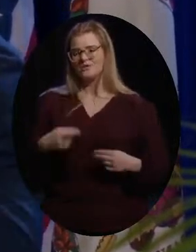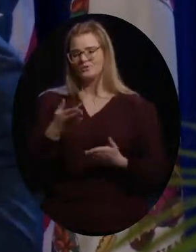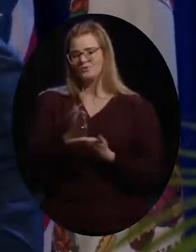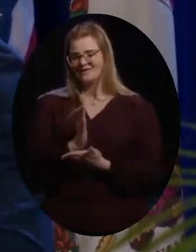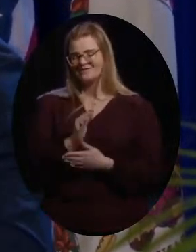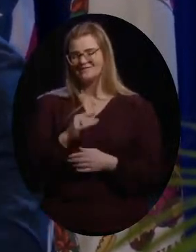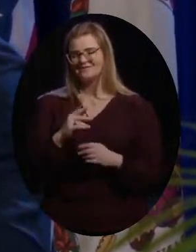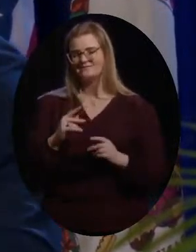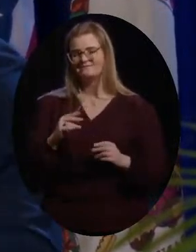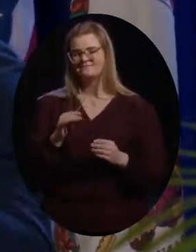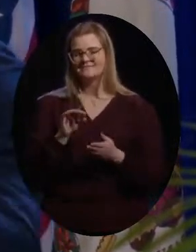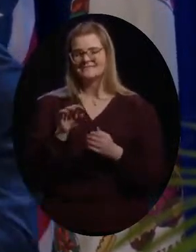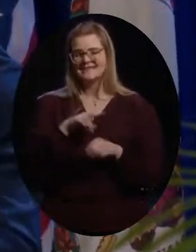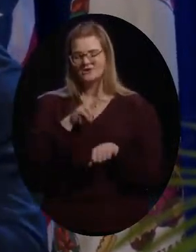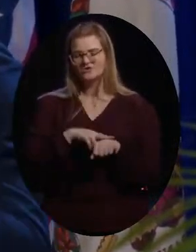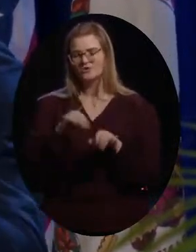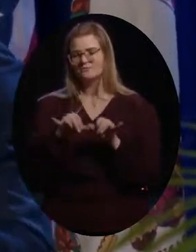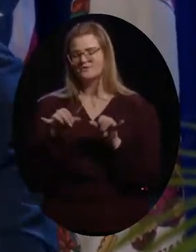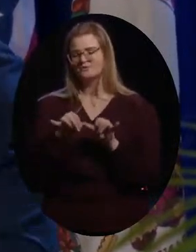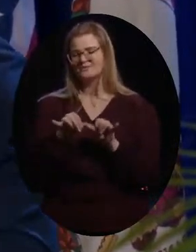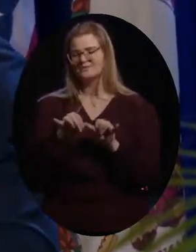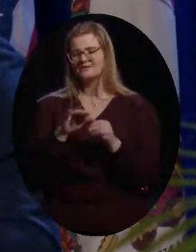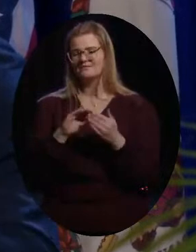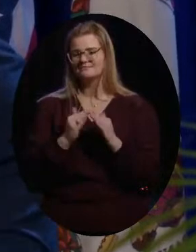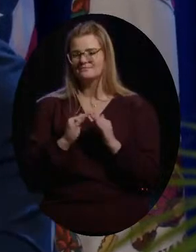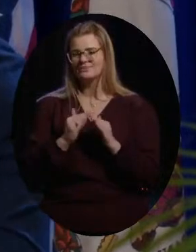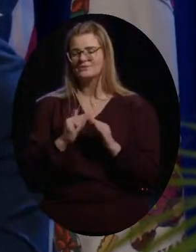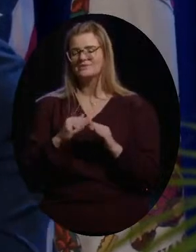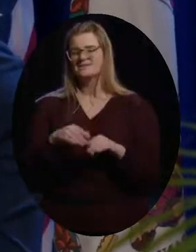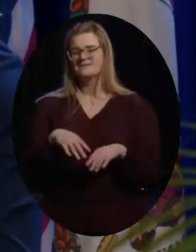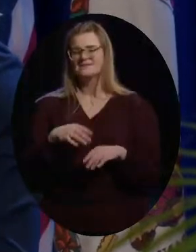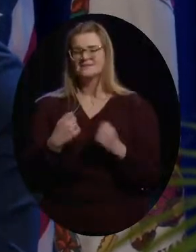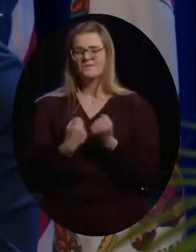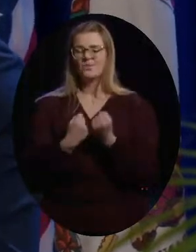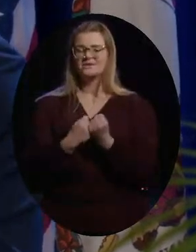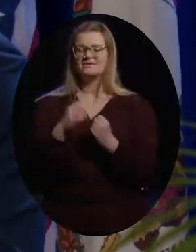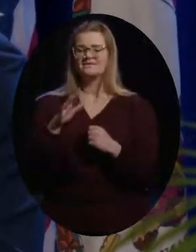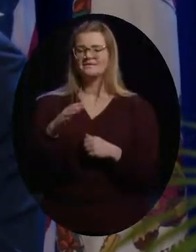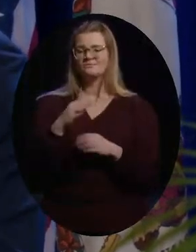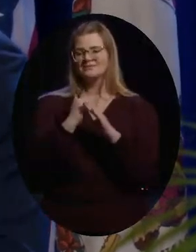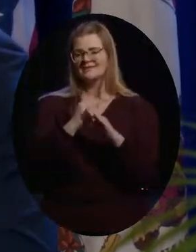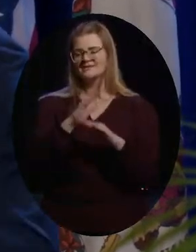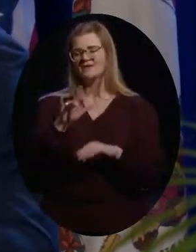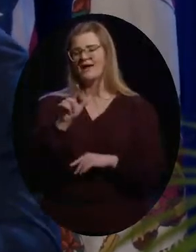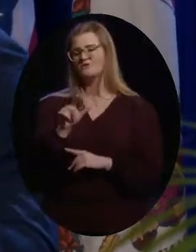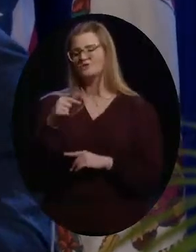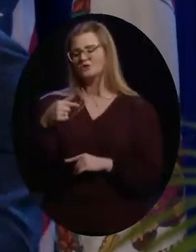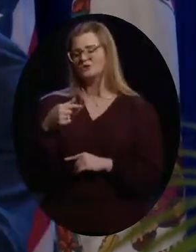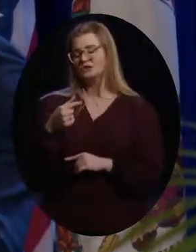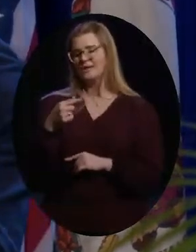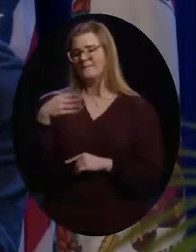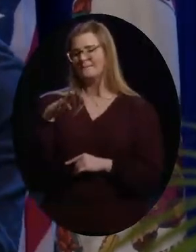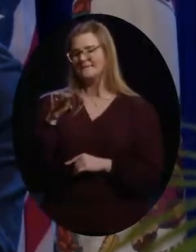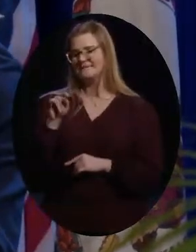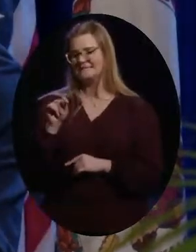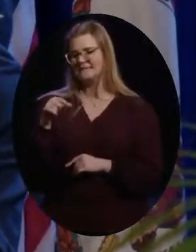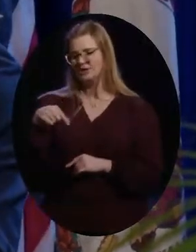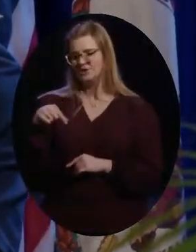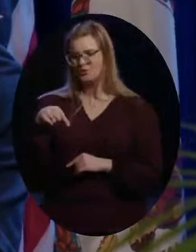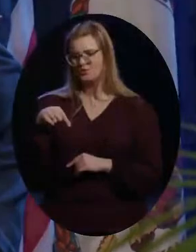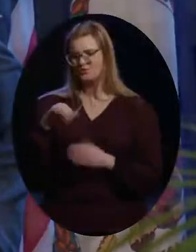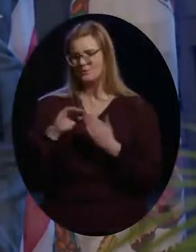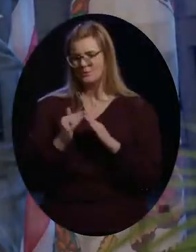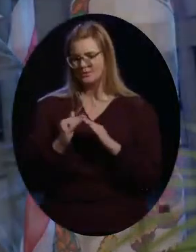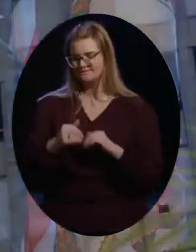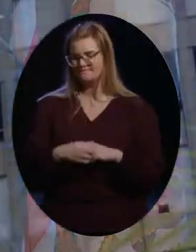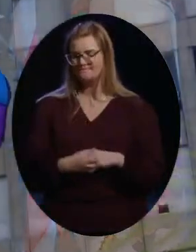of a locality's commitment to supporting and protecting their LGBTQ residents. Now, when I took office in